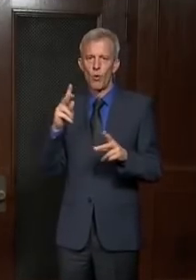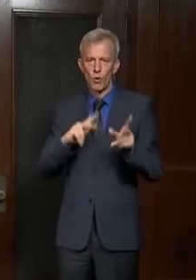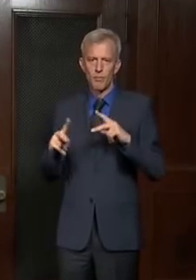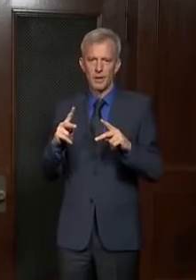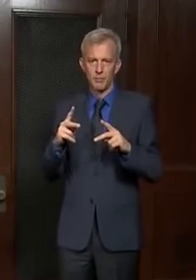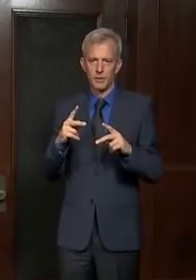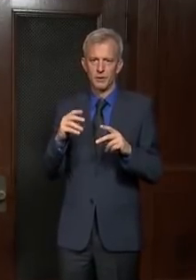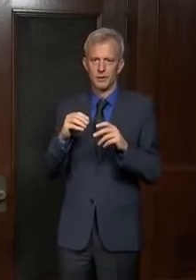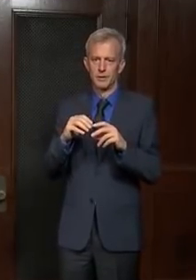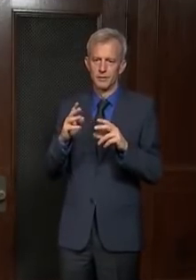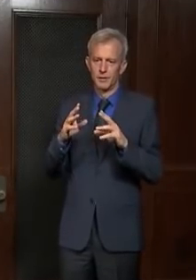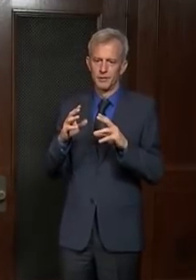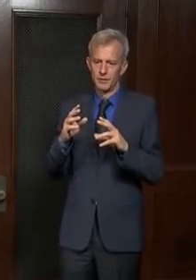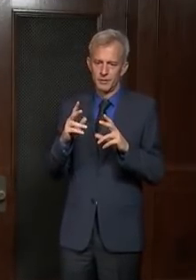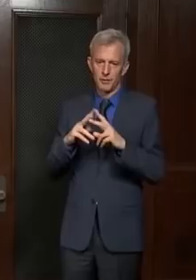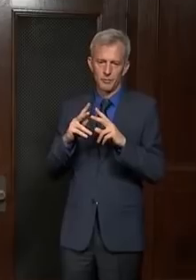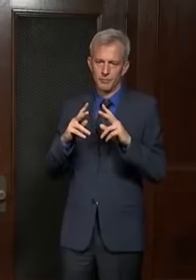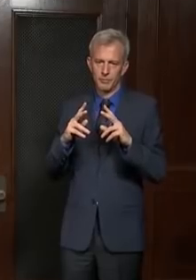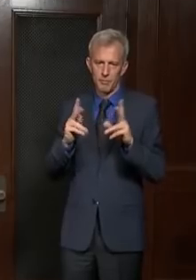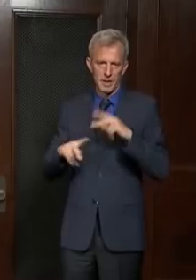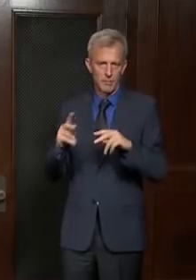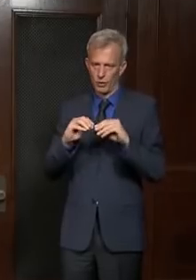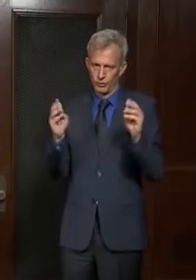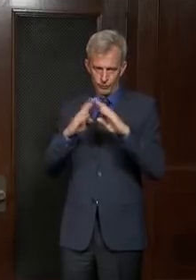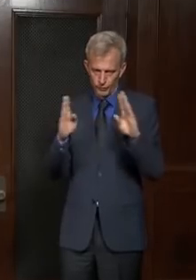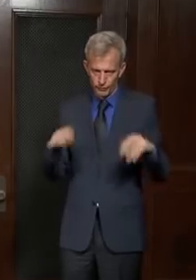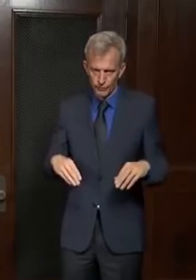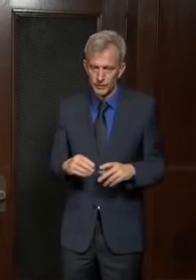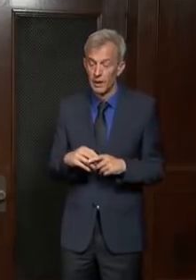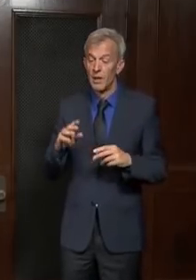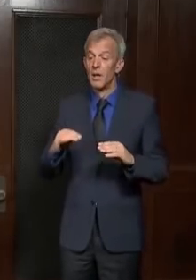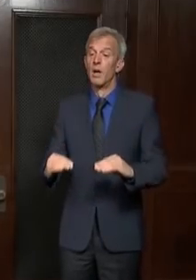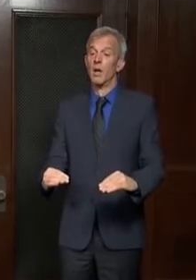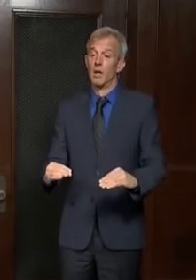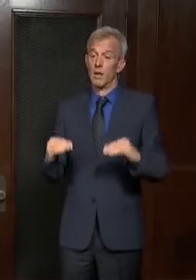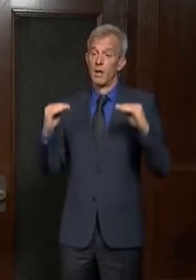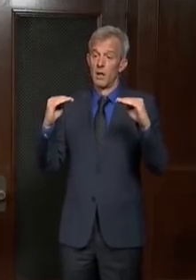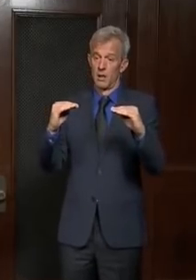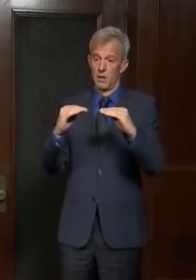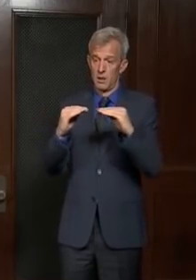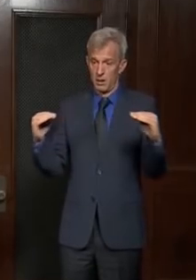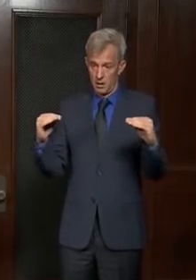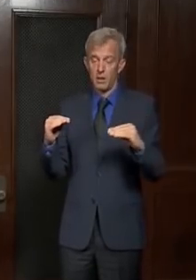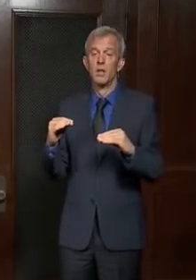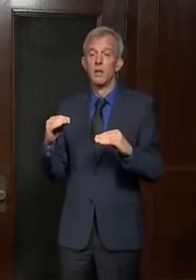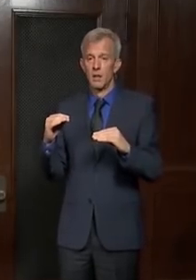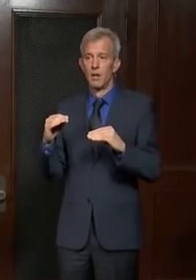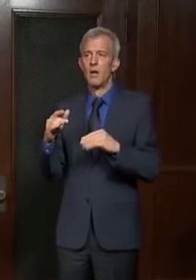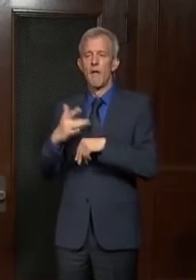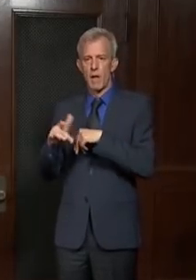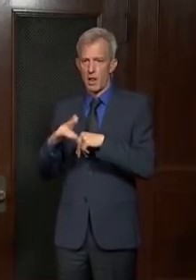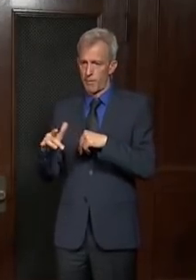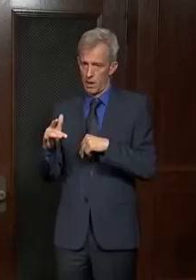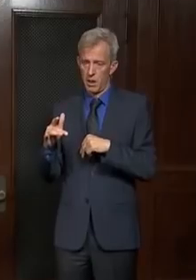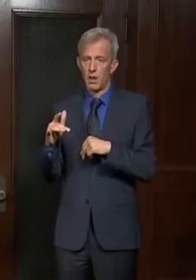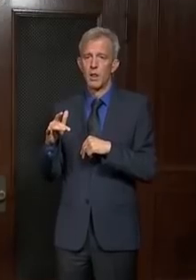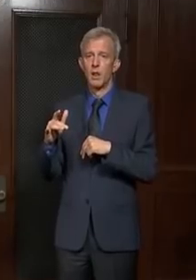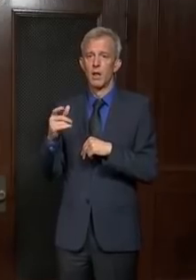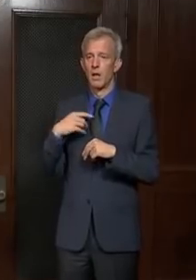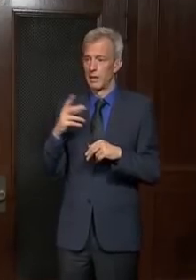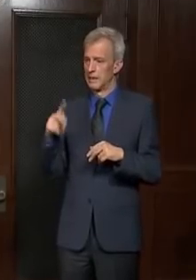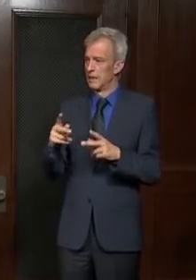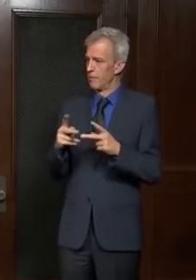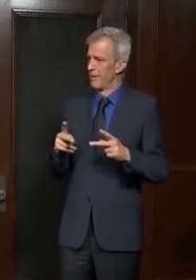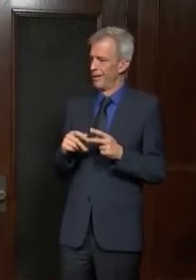Tier 2 rooms are also available in the hundreds to take people who are need to self-quarantine and have no place to